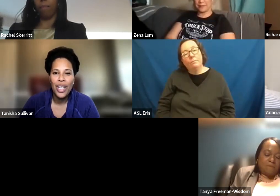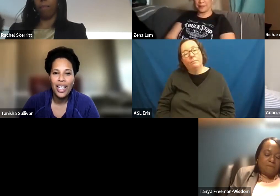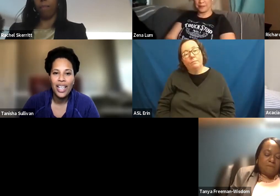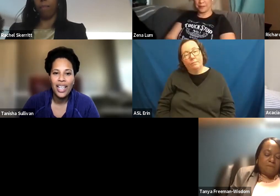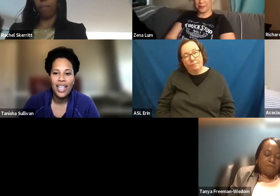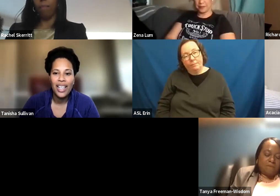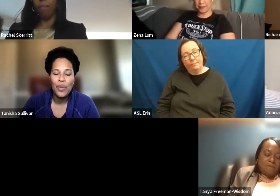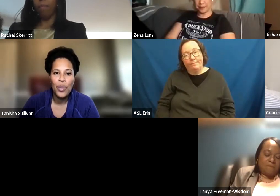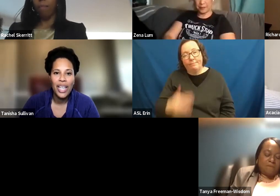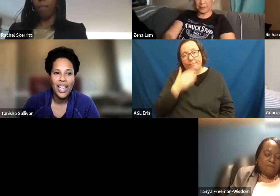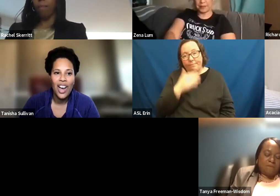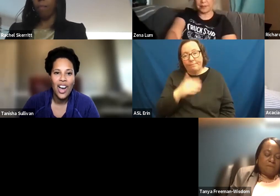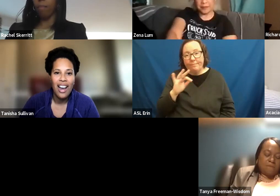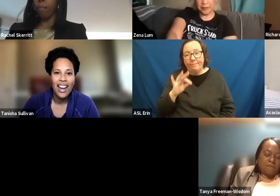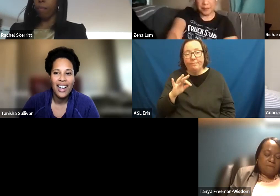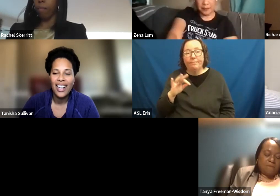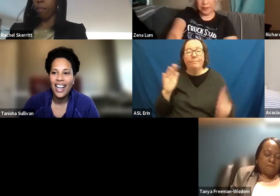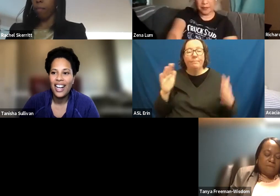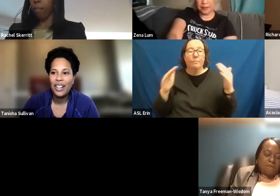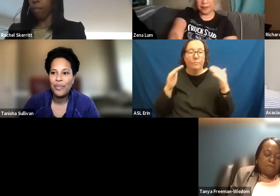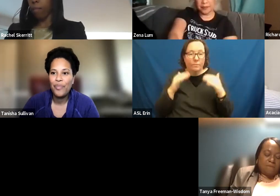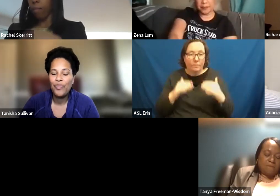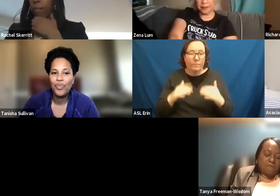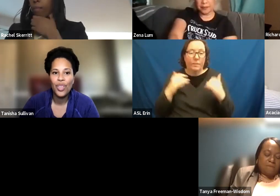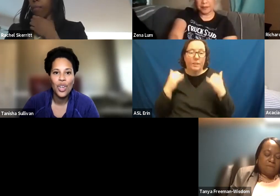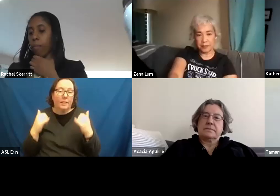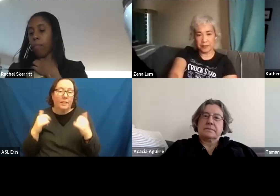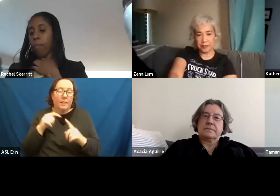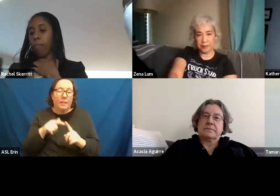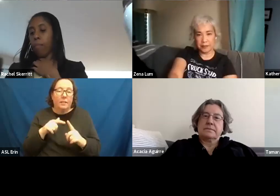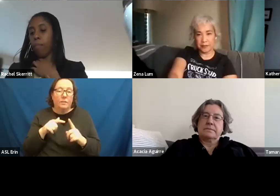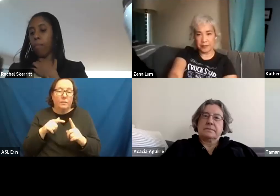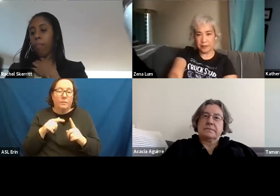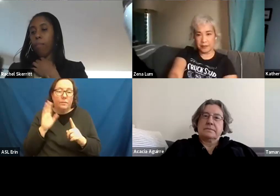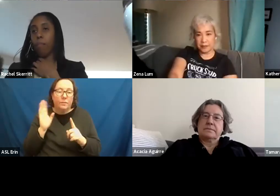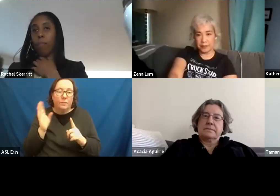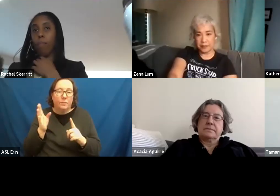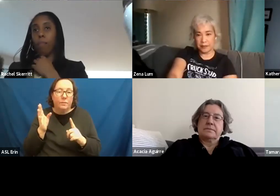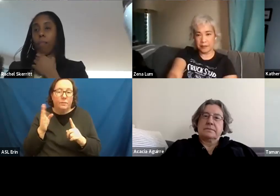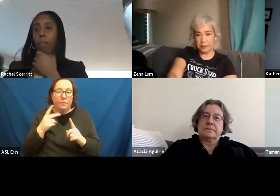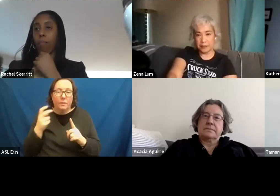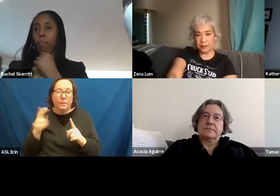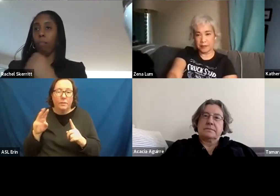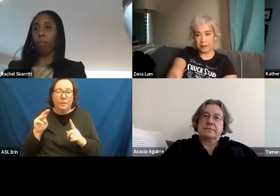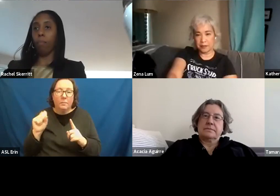So we are going to Ms.